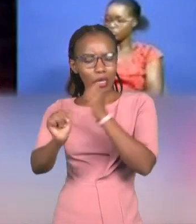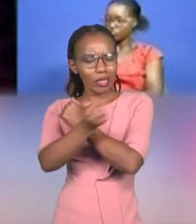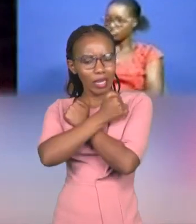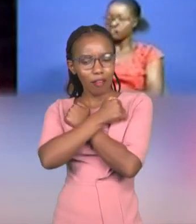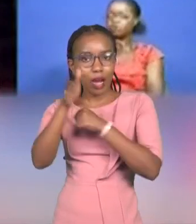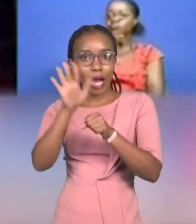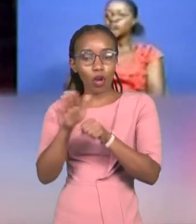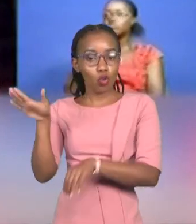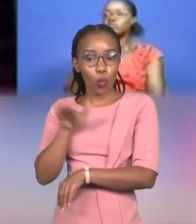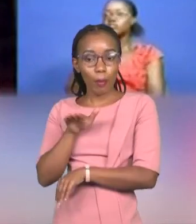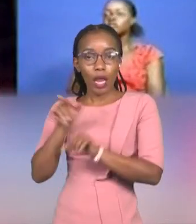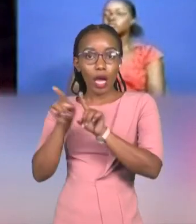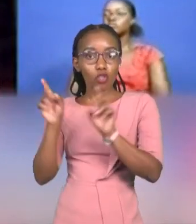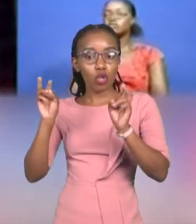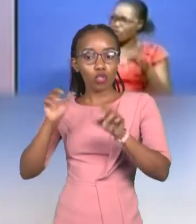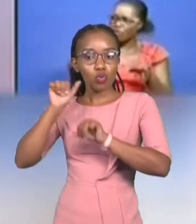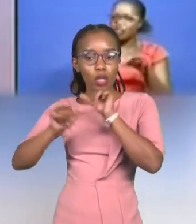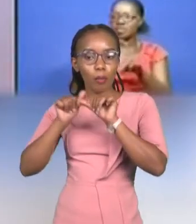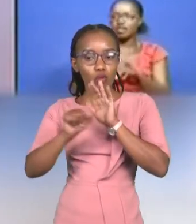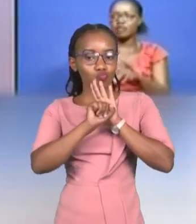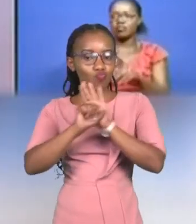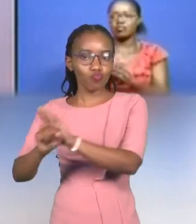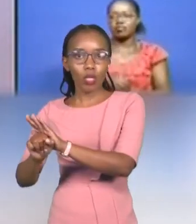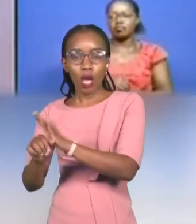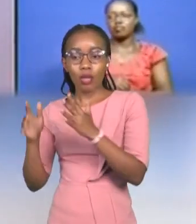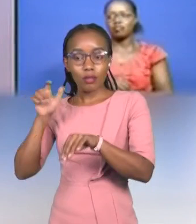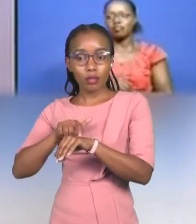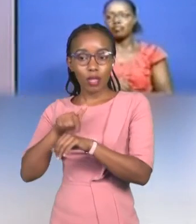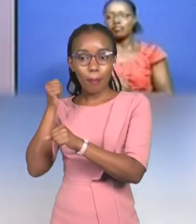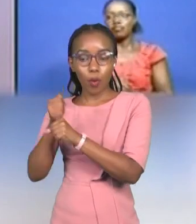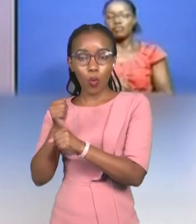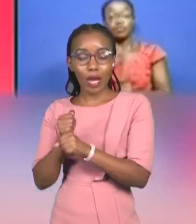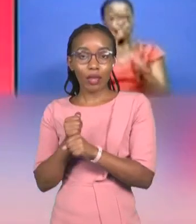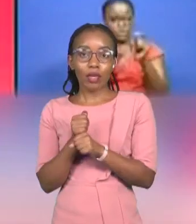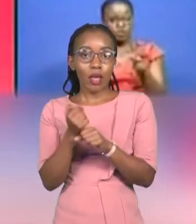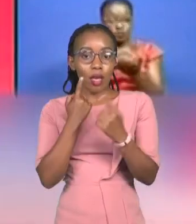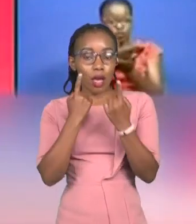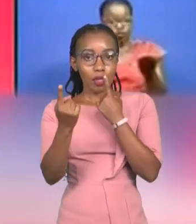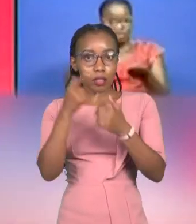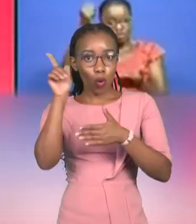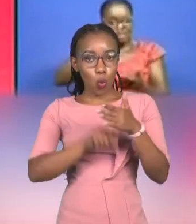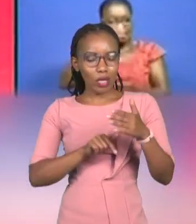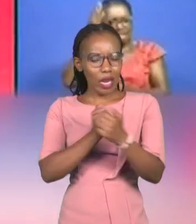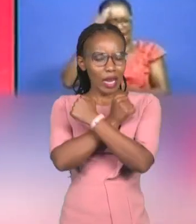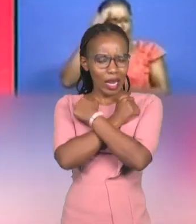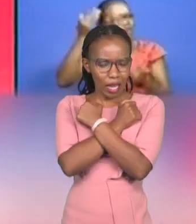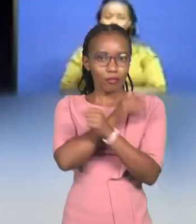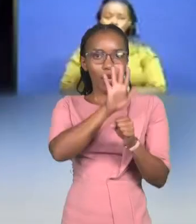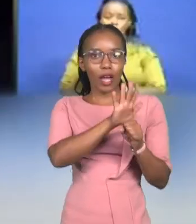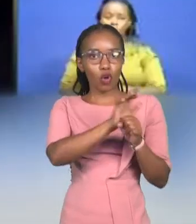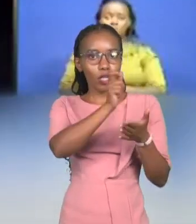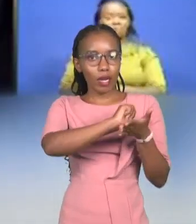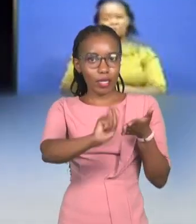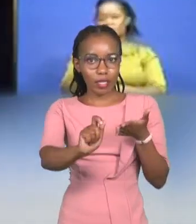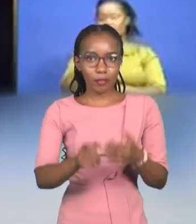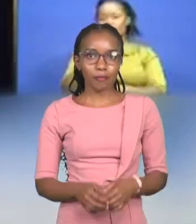women and on issues of discrimination at their workplaces, something he terms has shaped his passion for writing. It's a